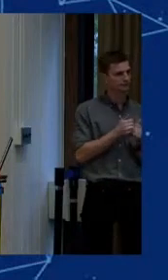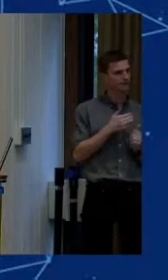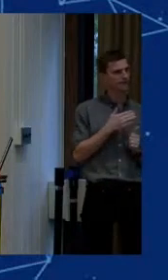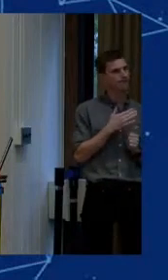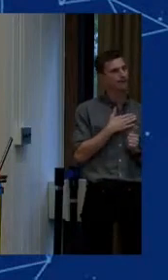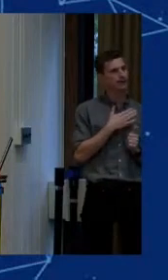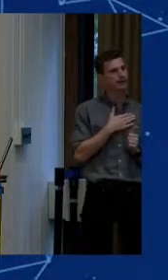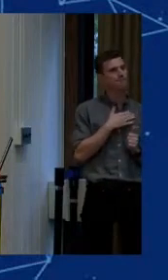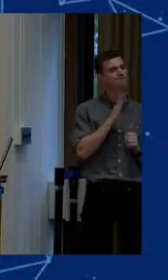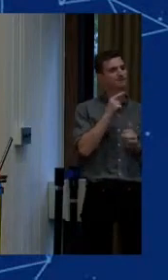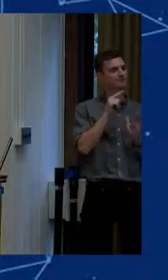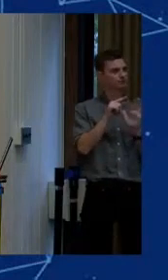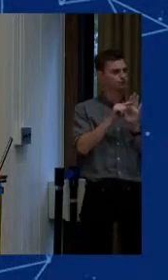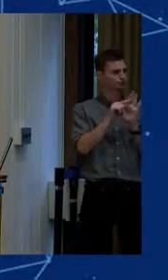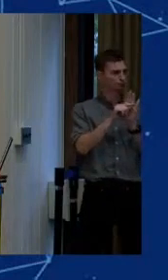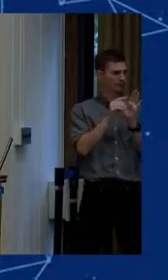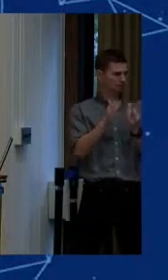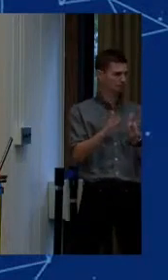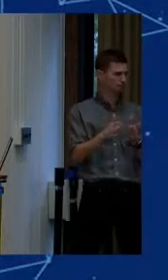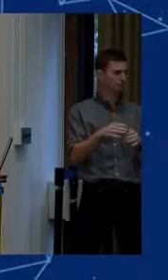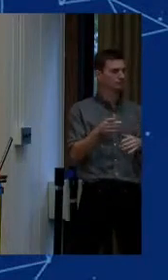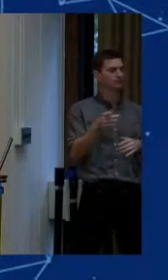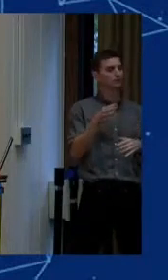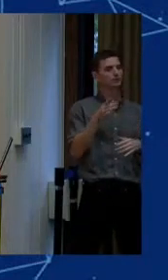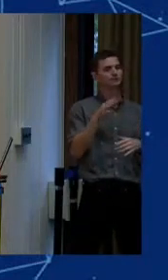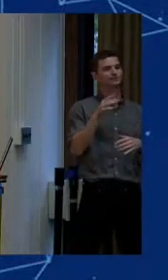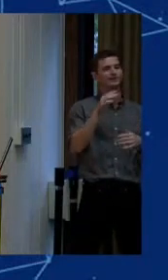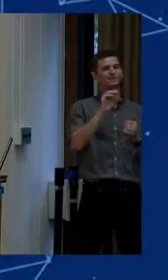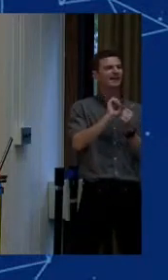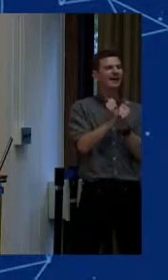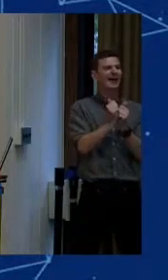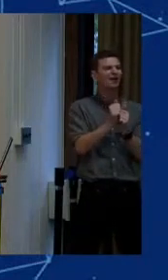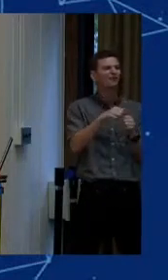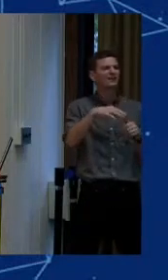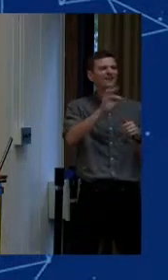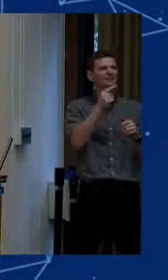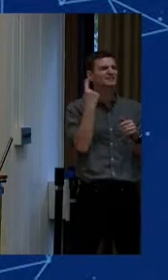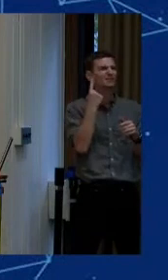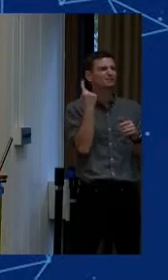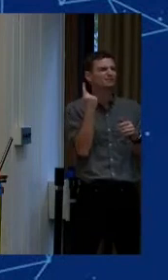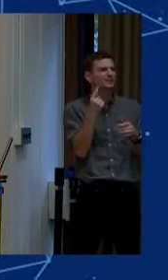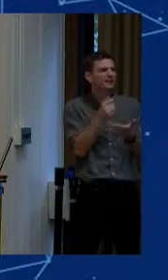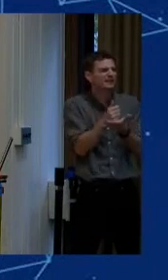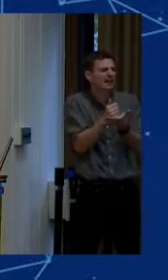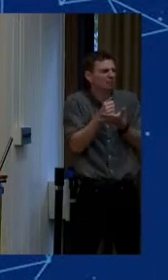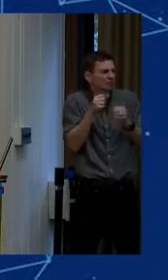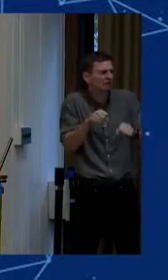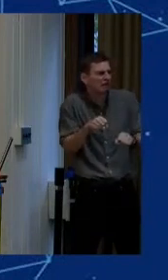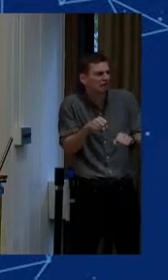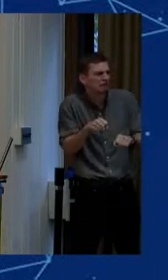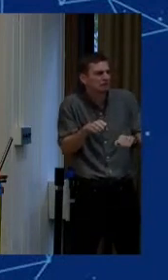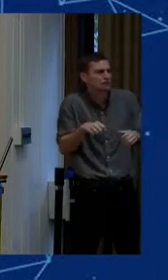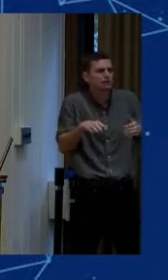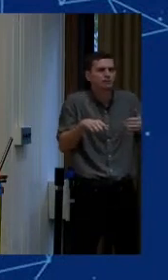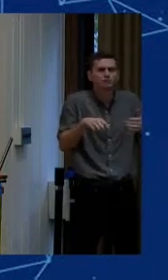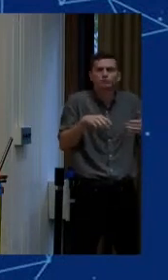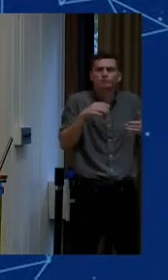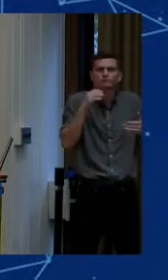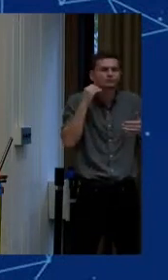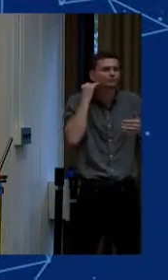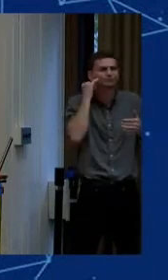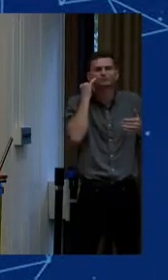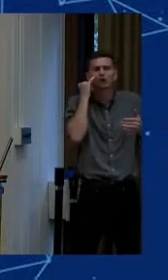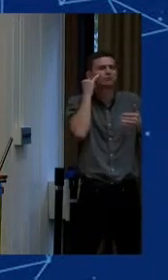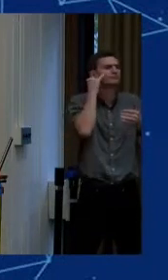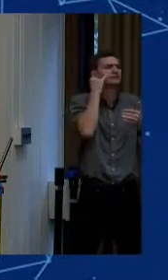through, like, how could I get something useful out of this that isn't just, oh, now I know when I go to Stop and